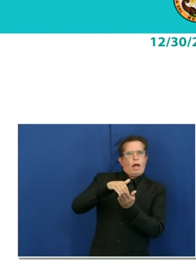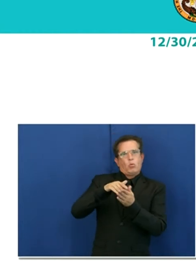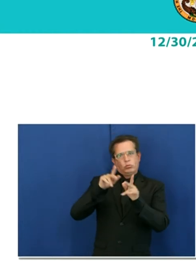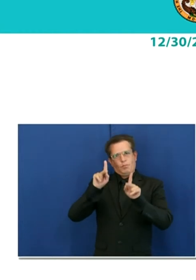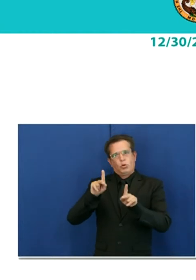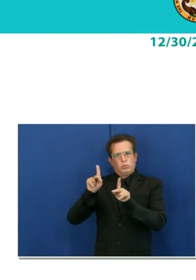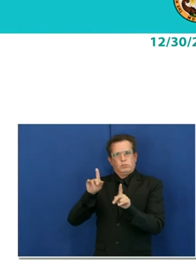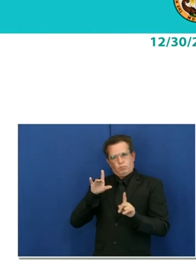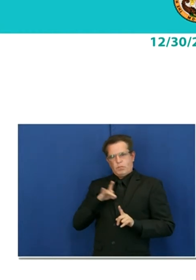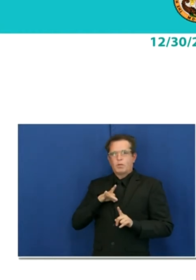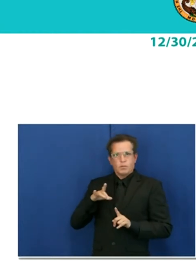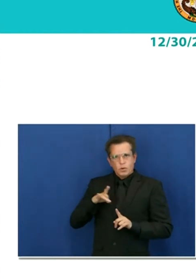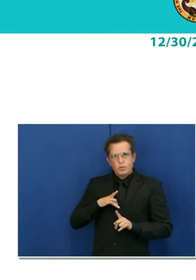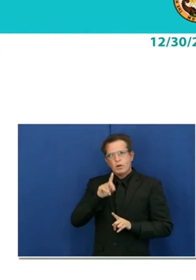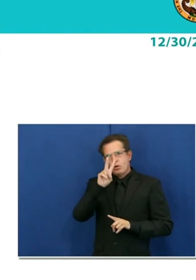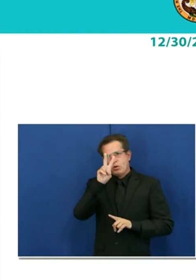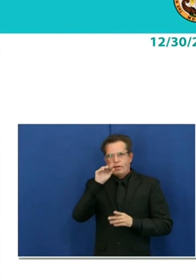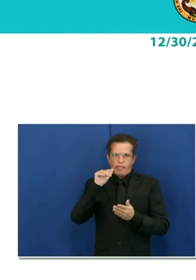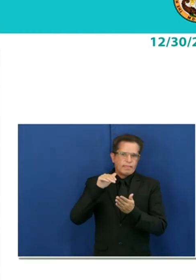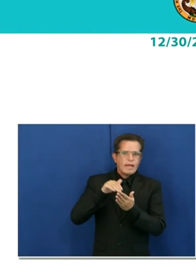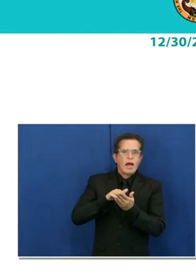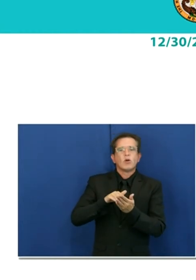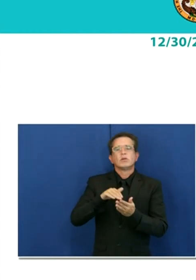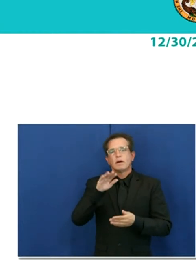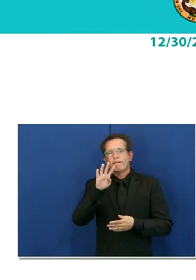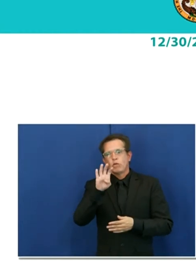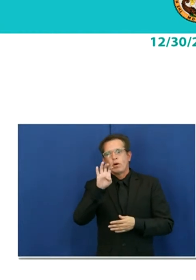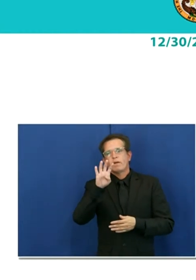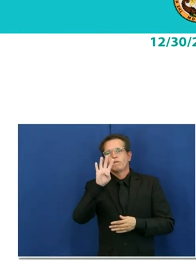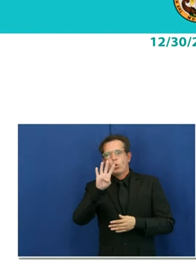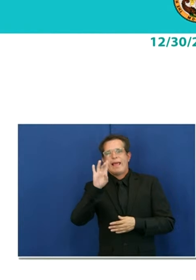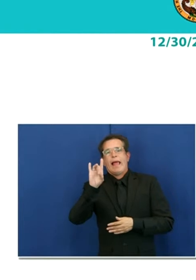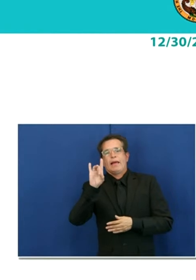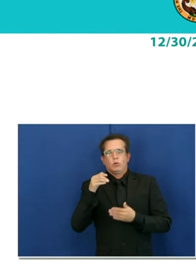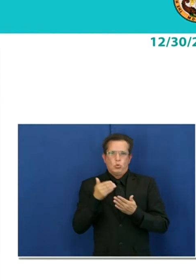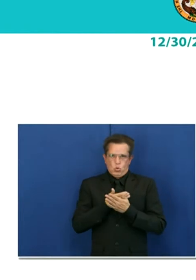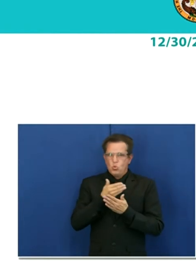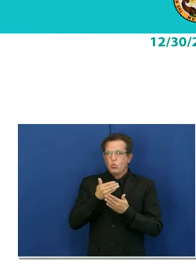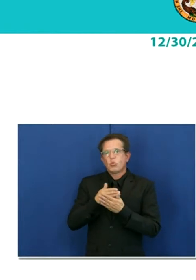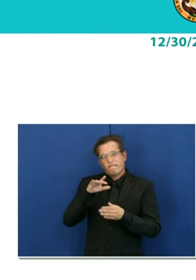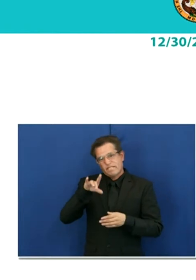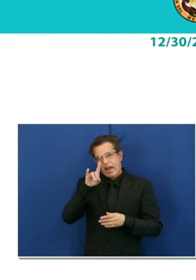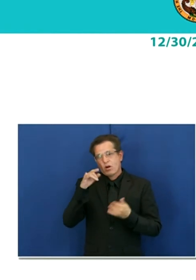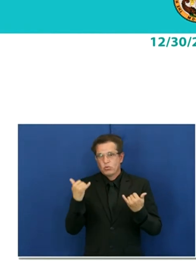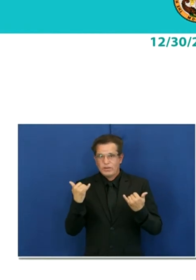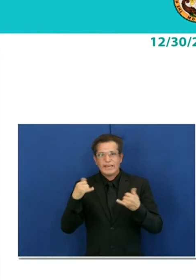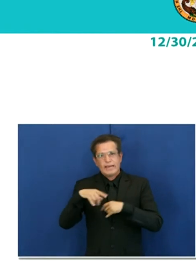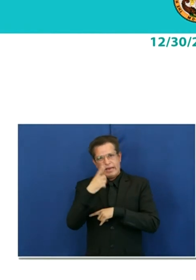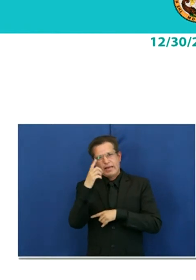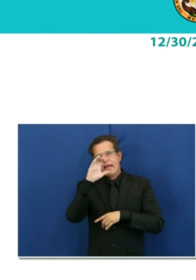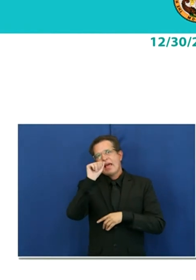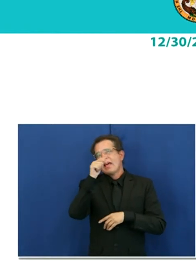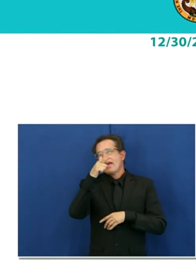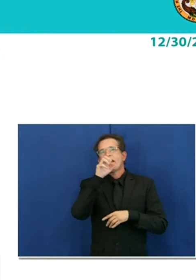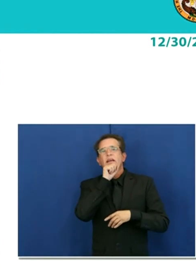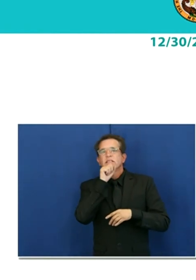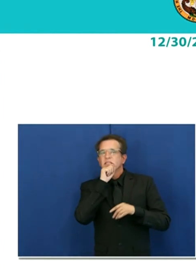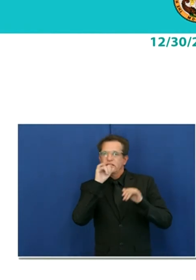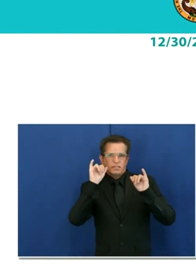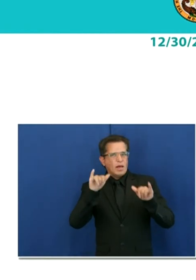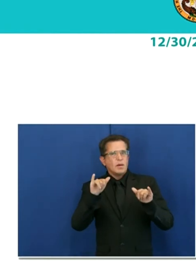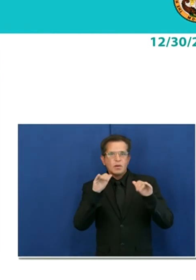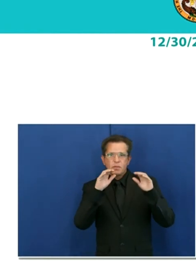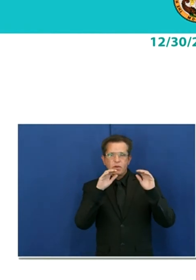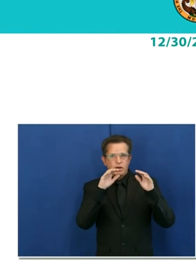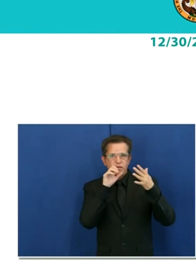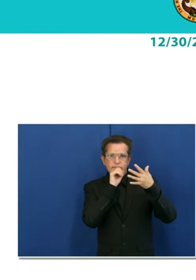the 2,448 new cases reported today. The age range of the cases is unchanged from previously,